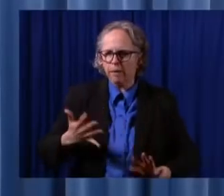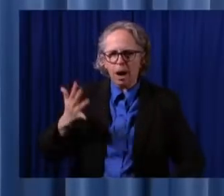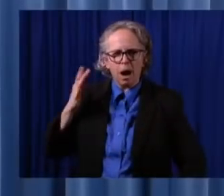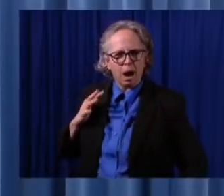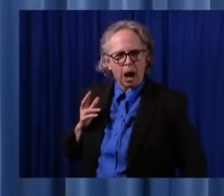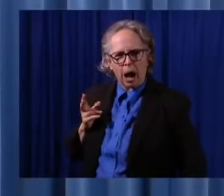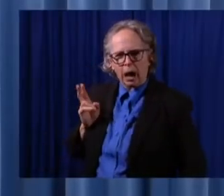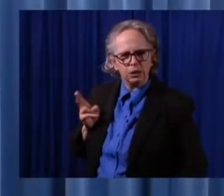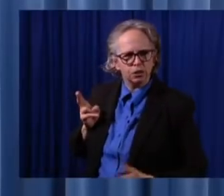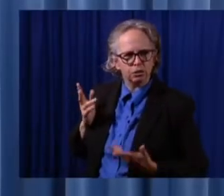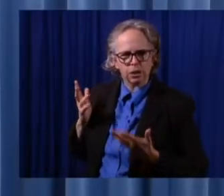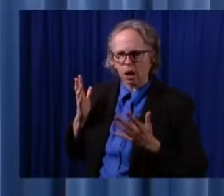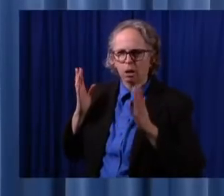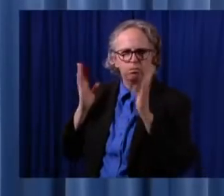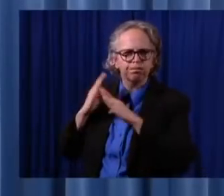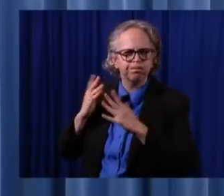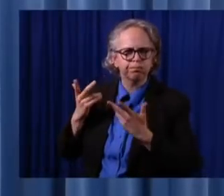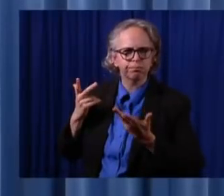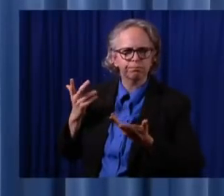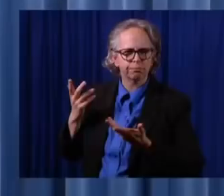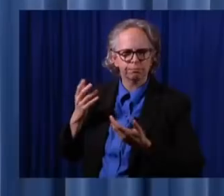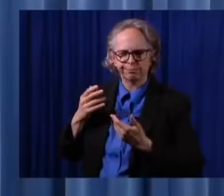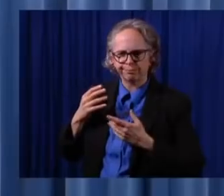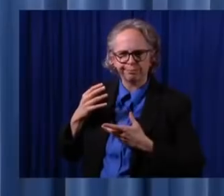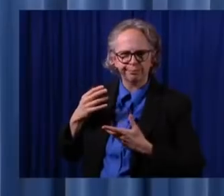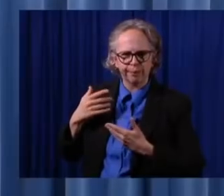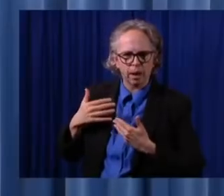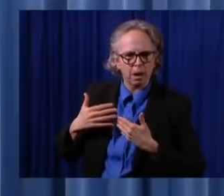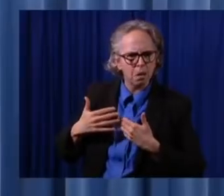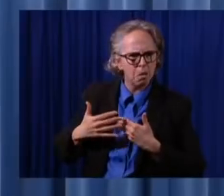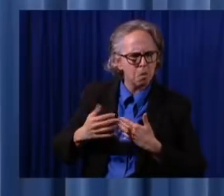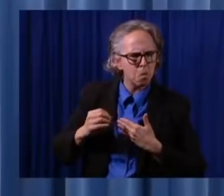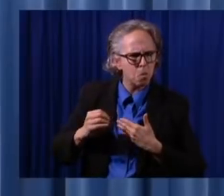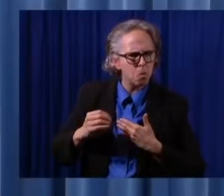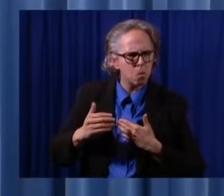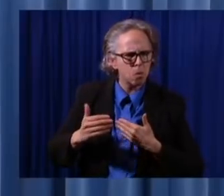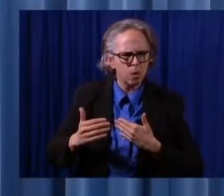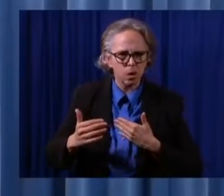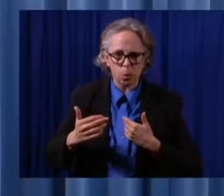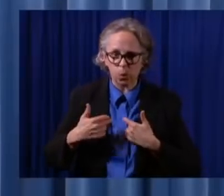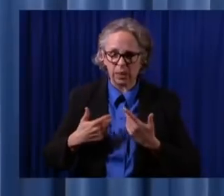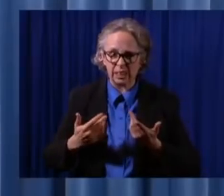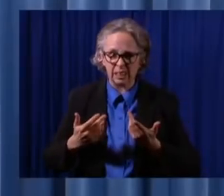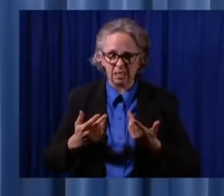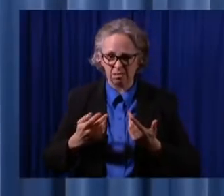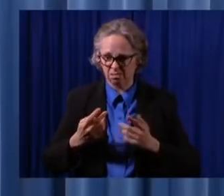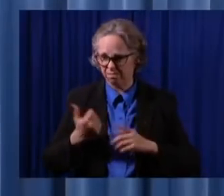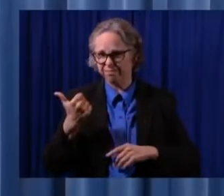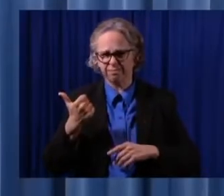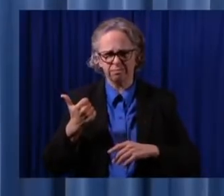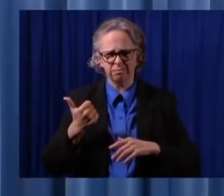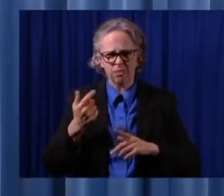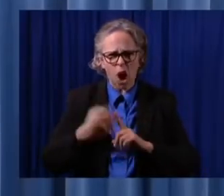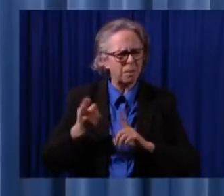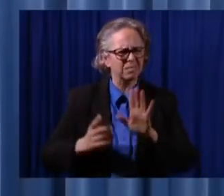we probably should not put artificial automatic barriers in there, that everyone should be judged